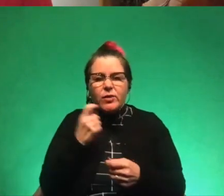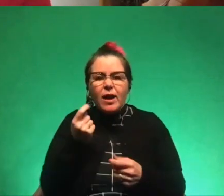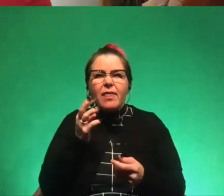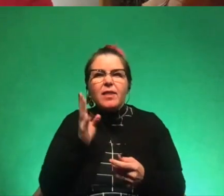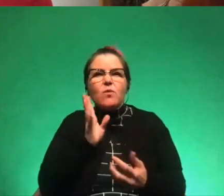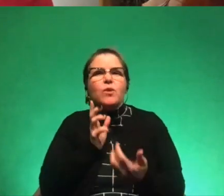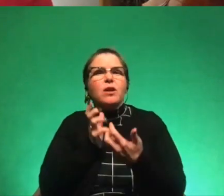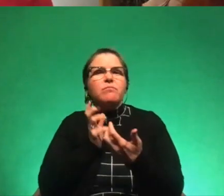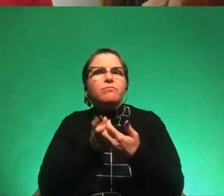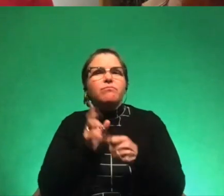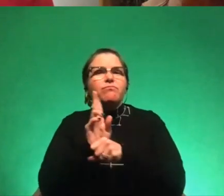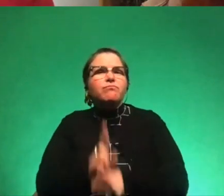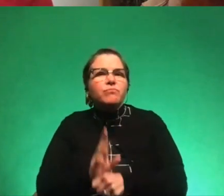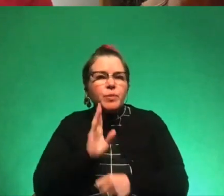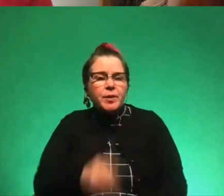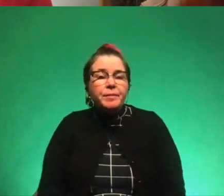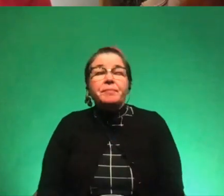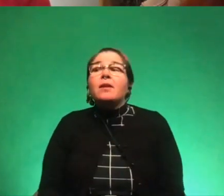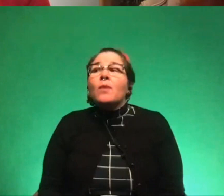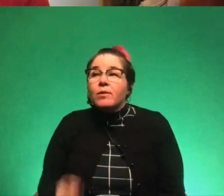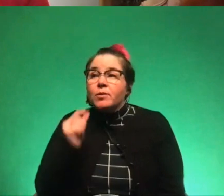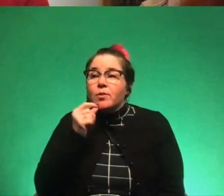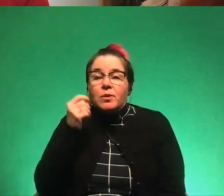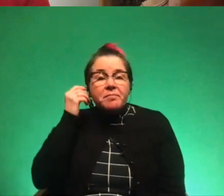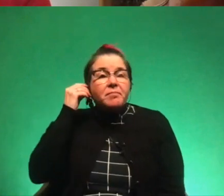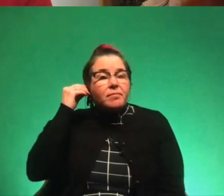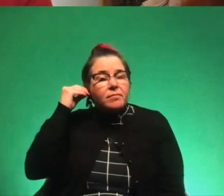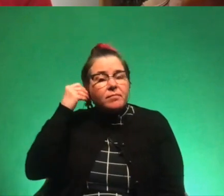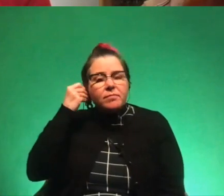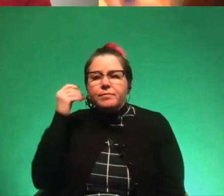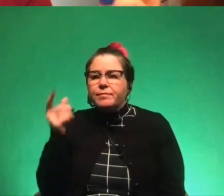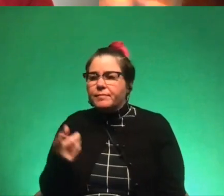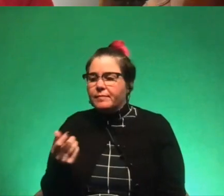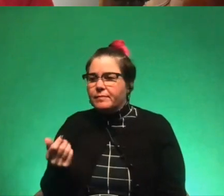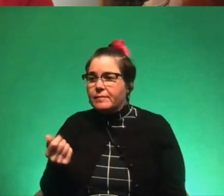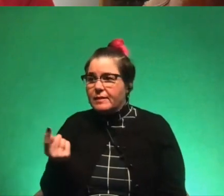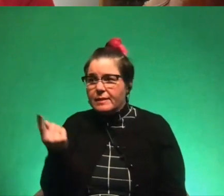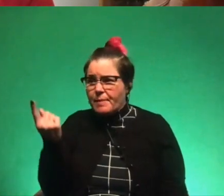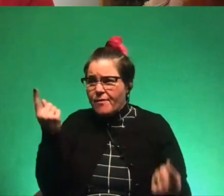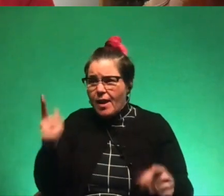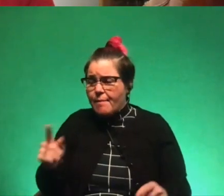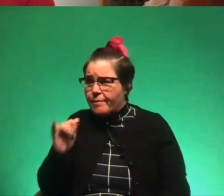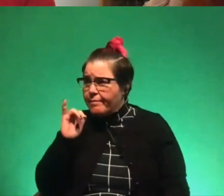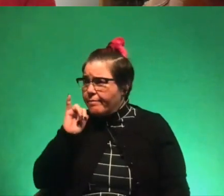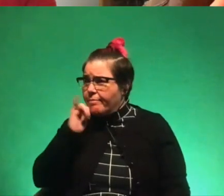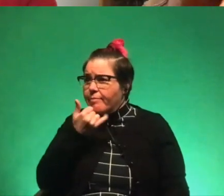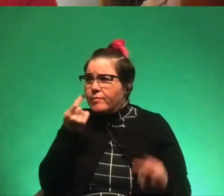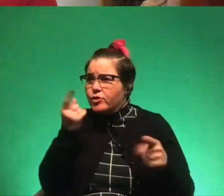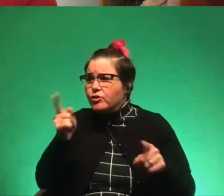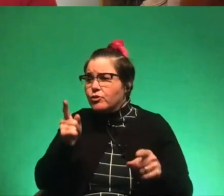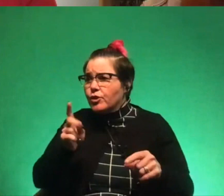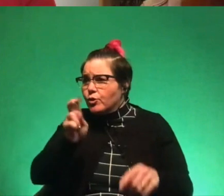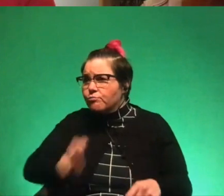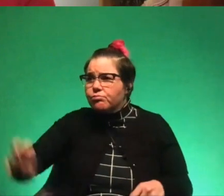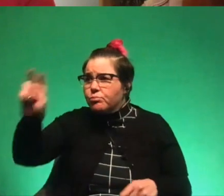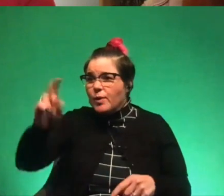adjust. Yeah. Cool. So has anything ever gone wrong on one of your expeditions, or have you ever felt like you